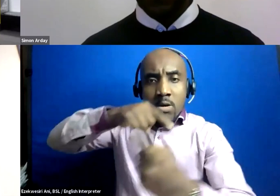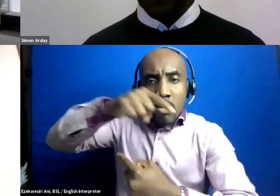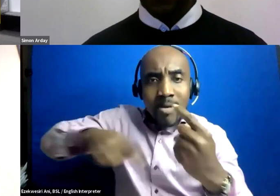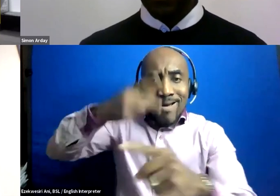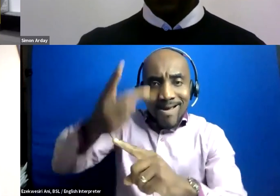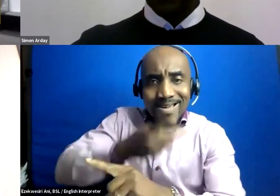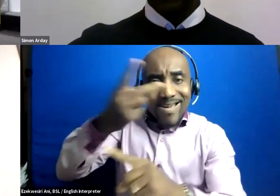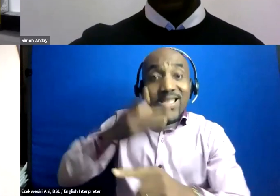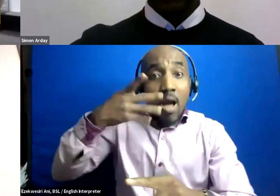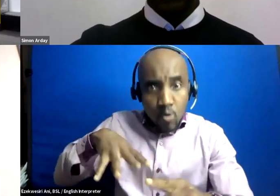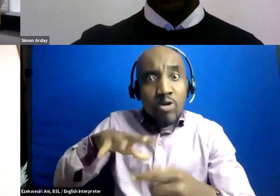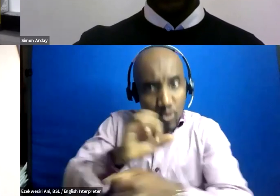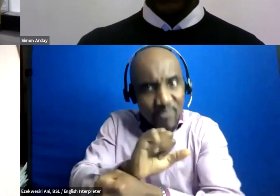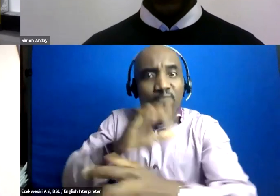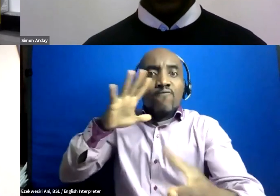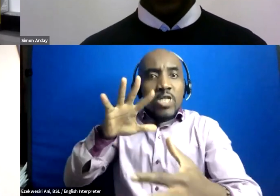from it.